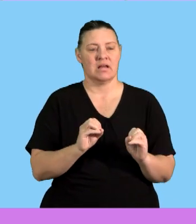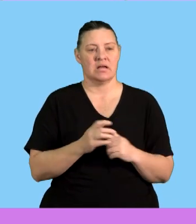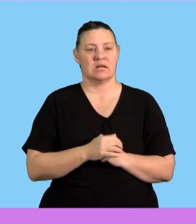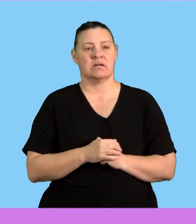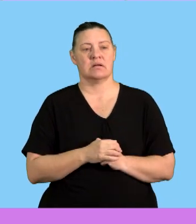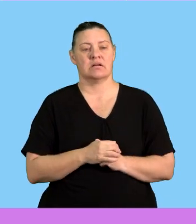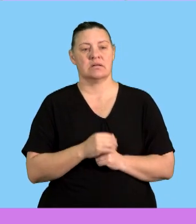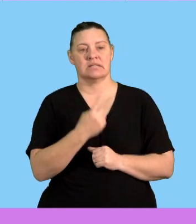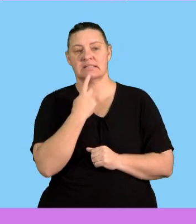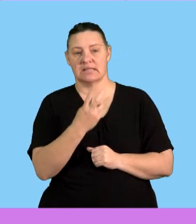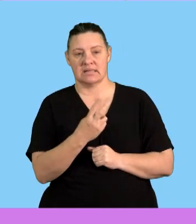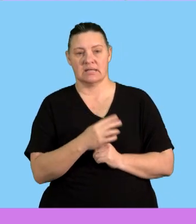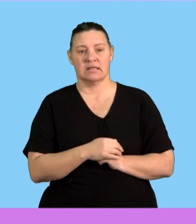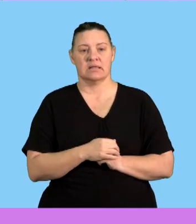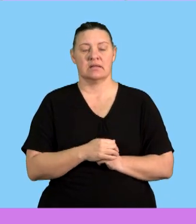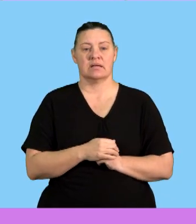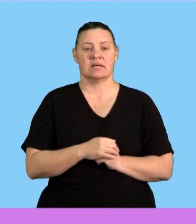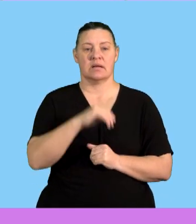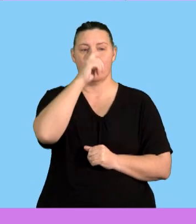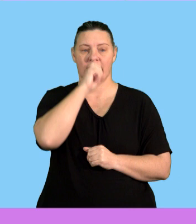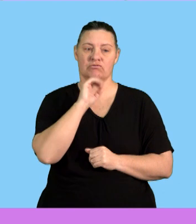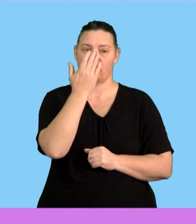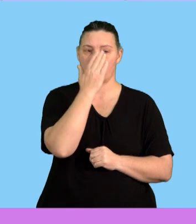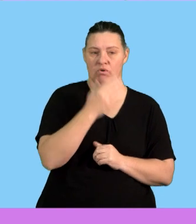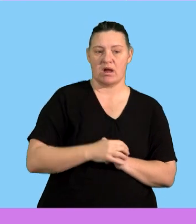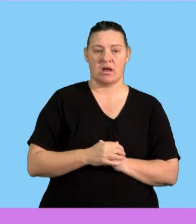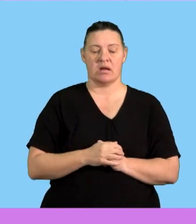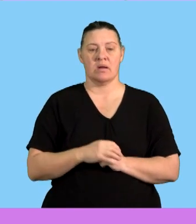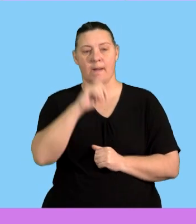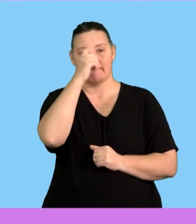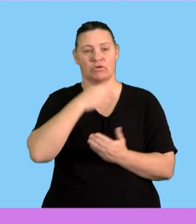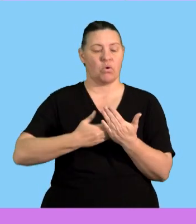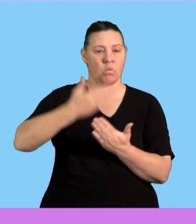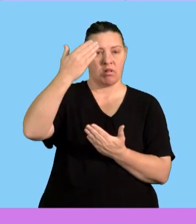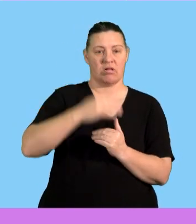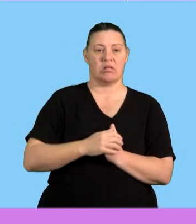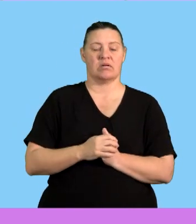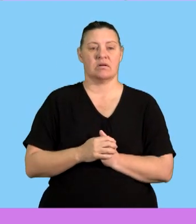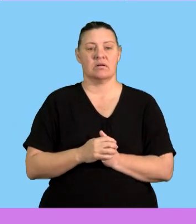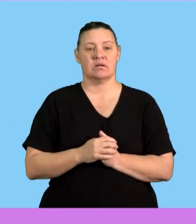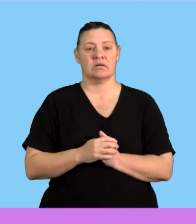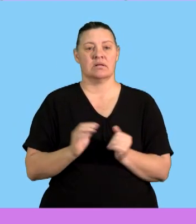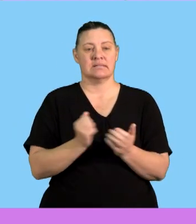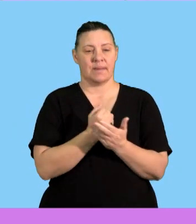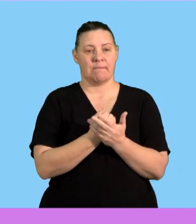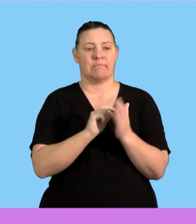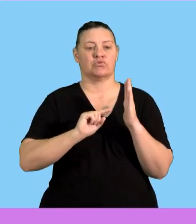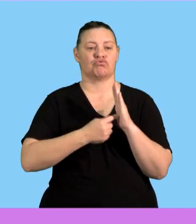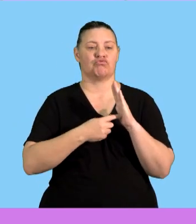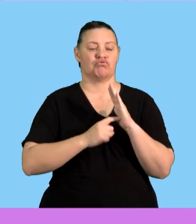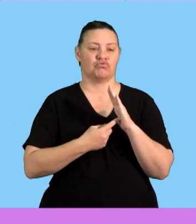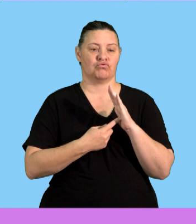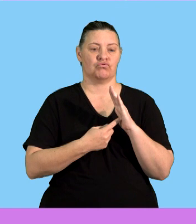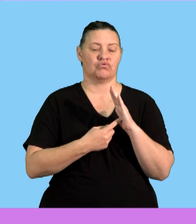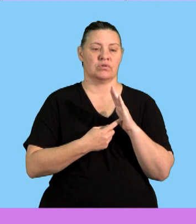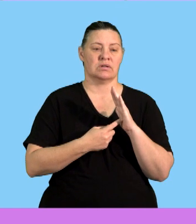order. Okay, what else do I see? There's a picture somehow of the mirror. There's a picture of the hole. And then there's also the